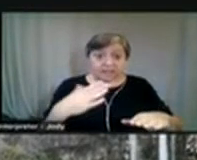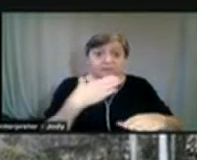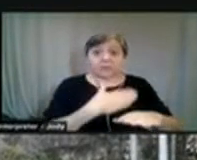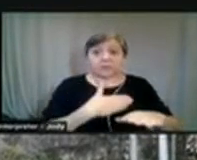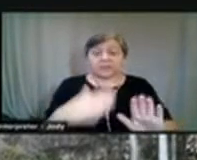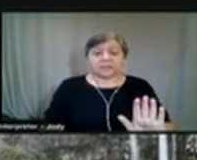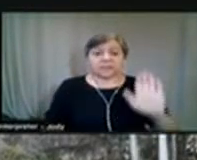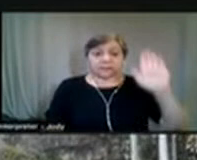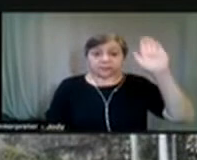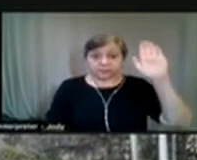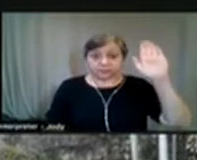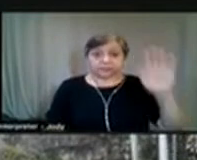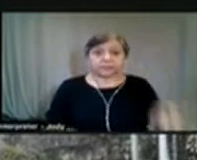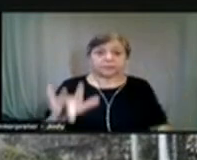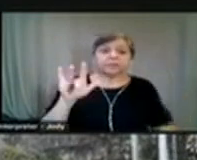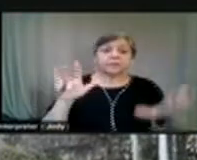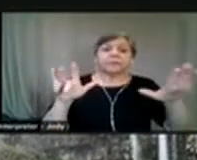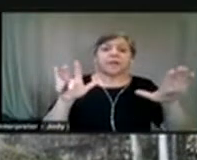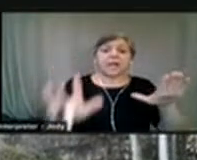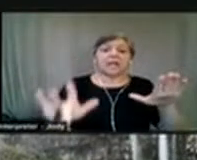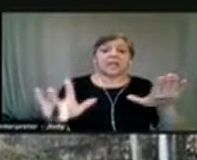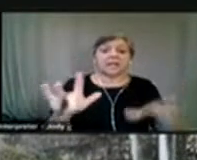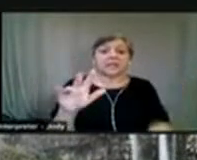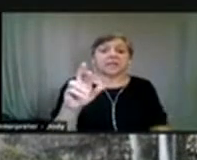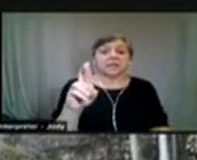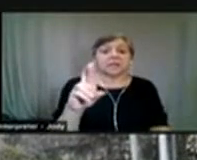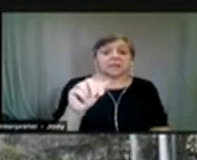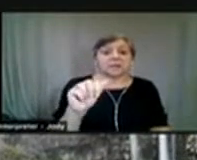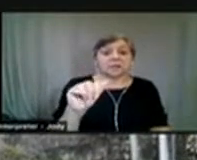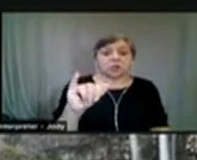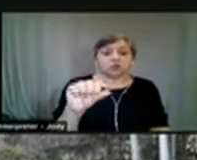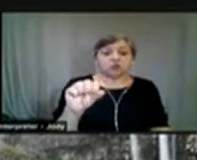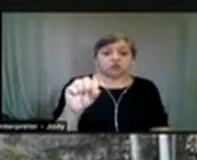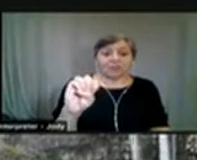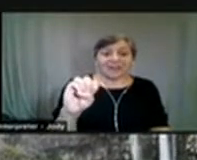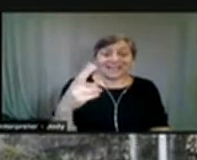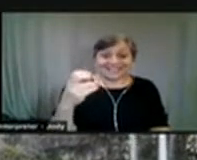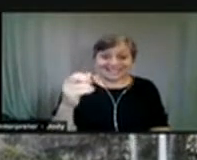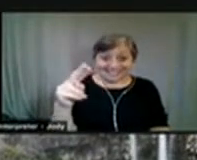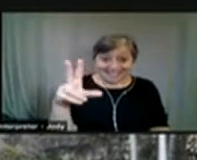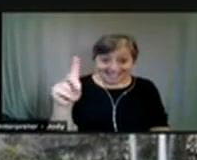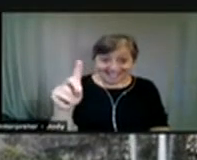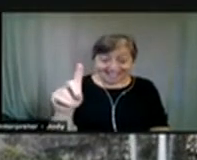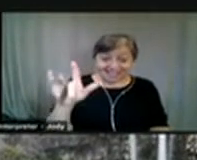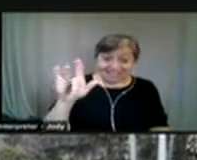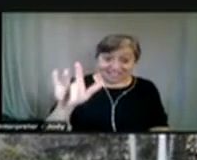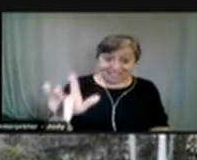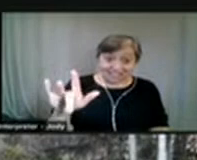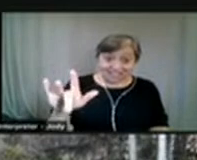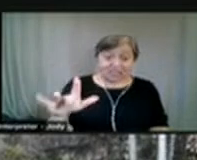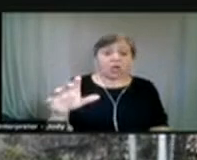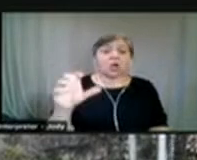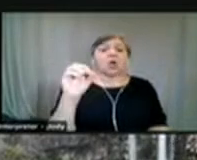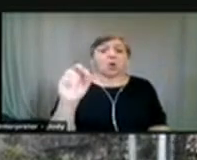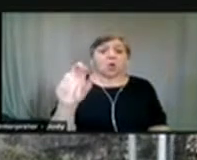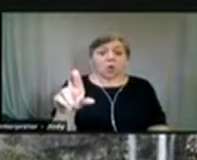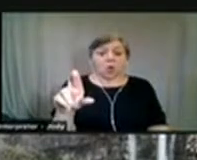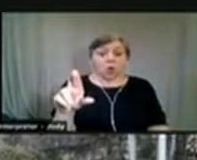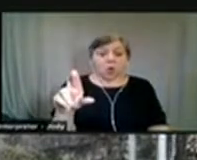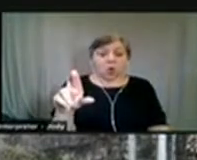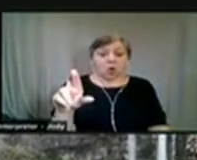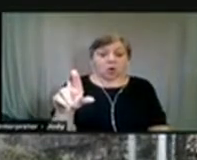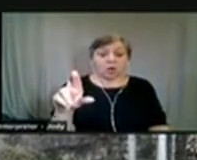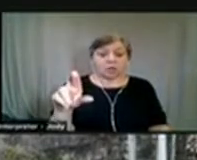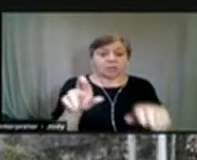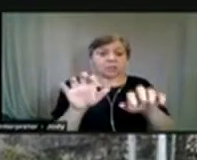feature on Zoom, or you can type your name and address into the Q&A. And it